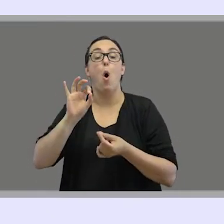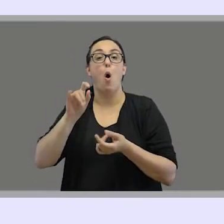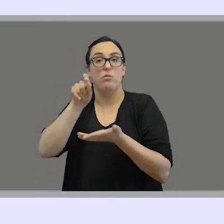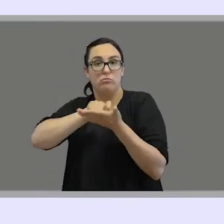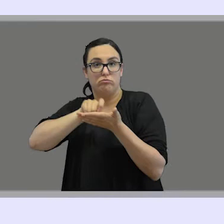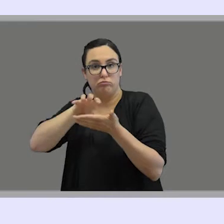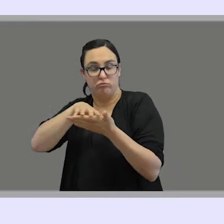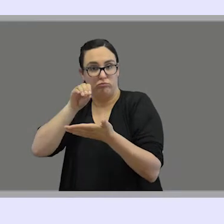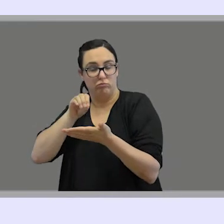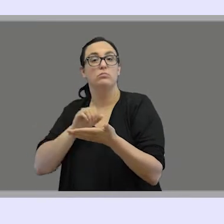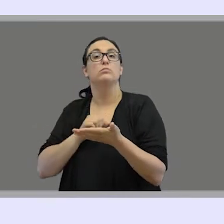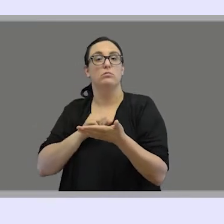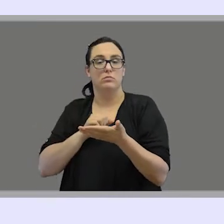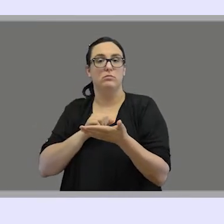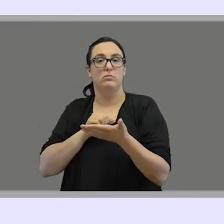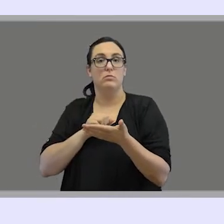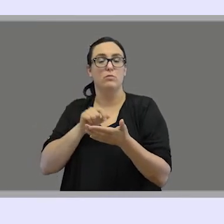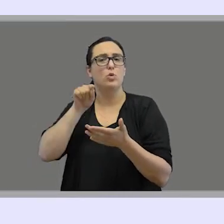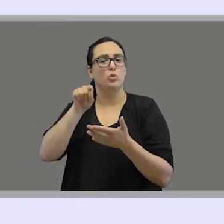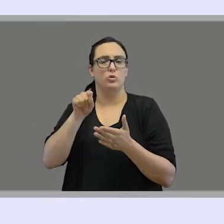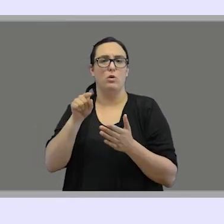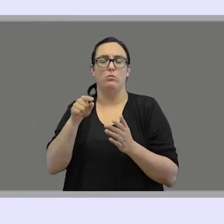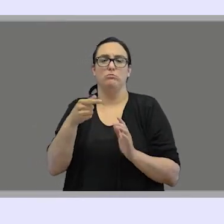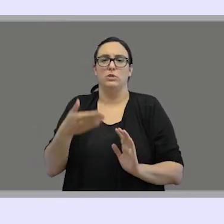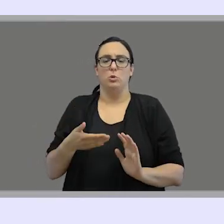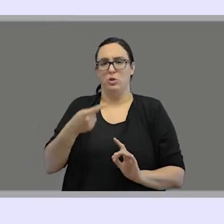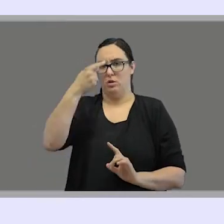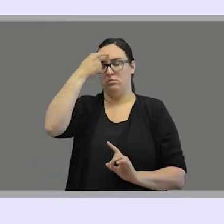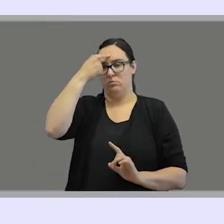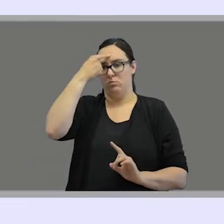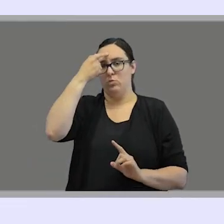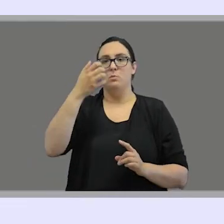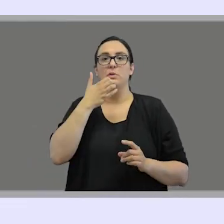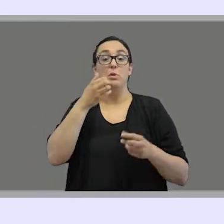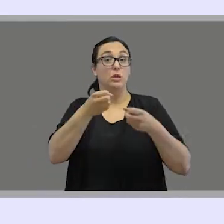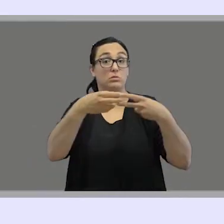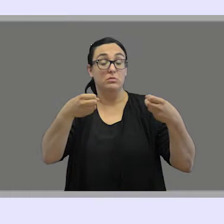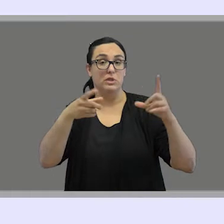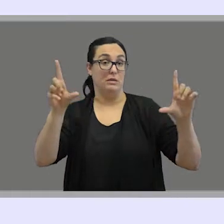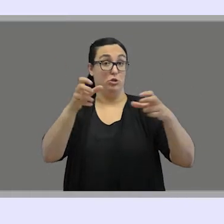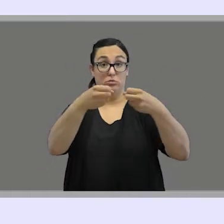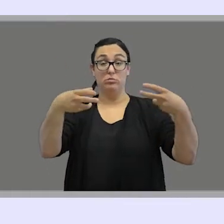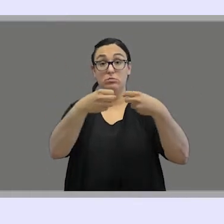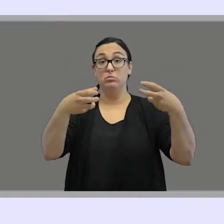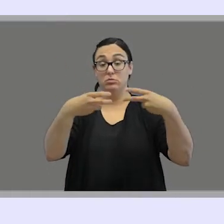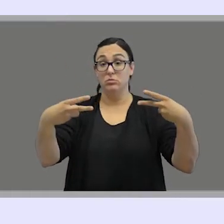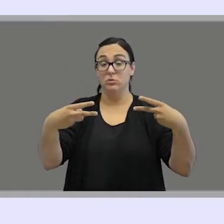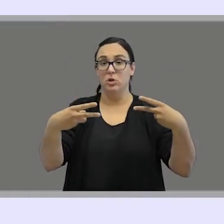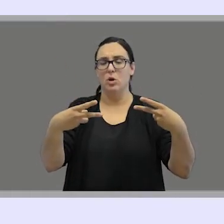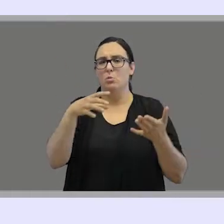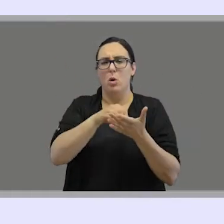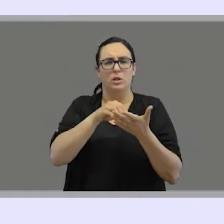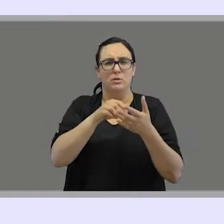text. And this is important because subtitling on television, sometimes it